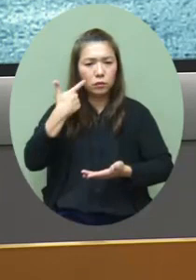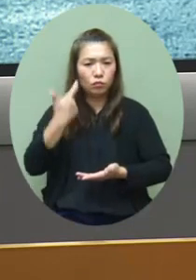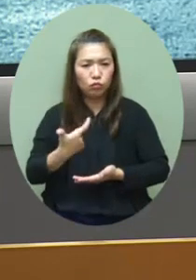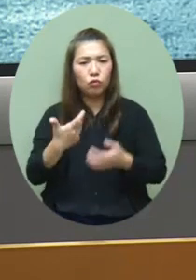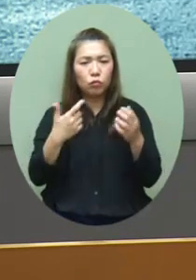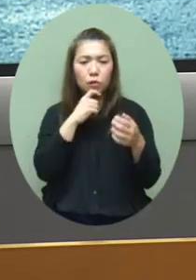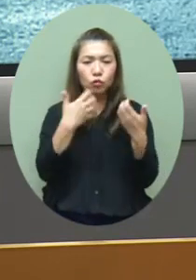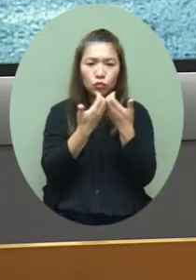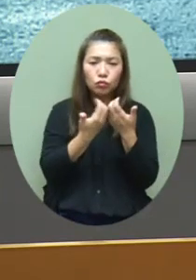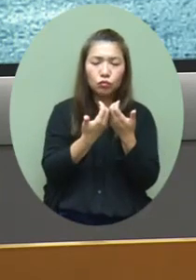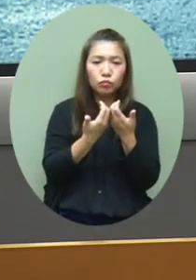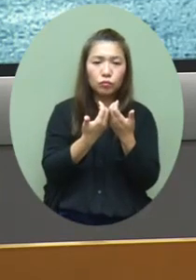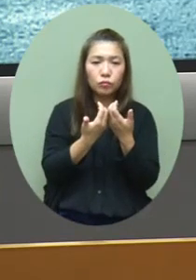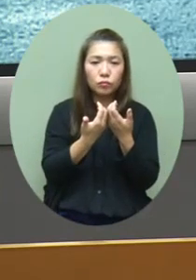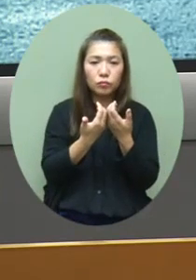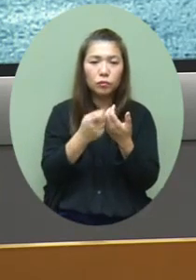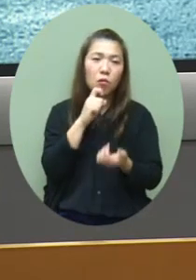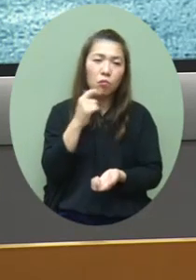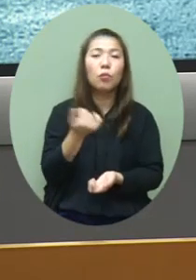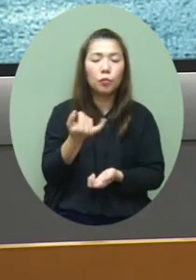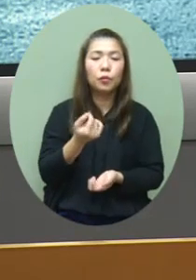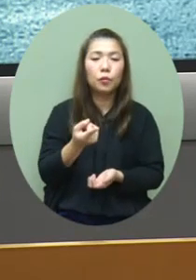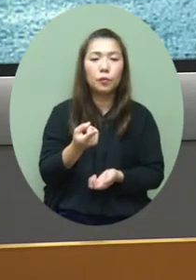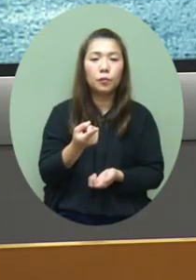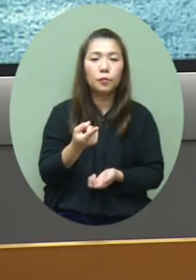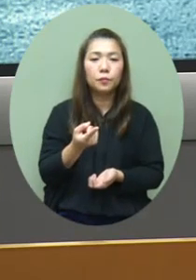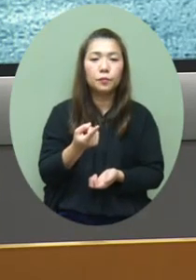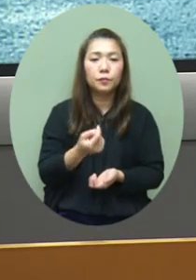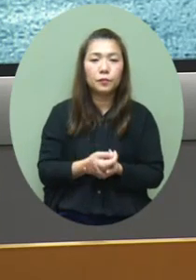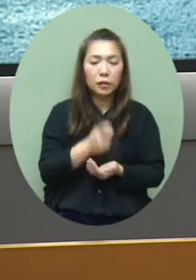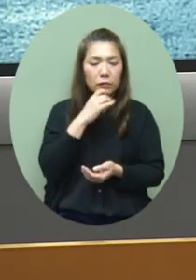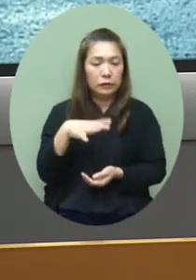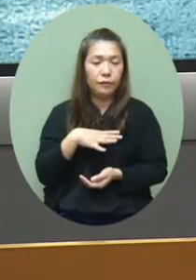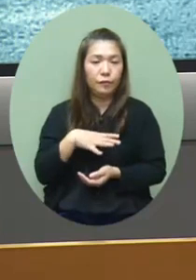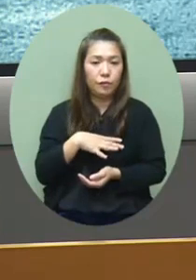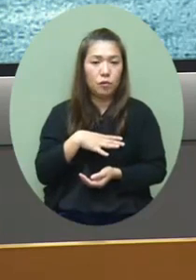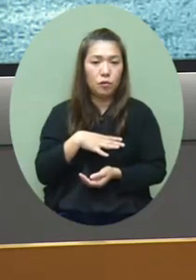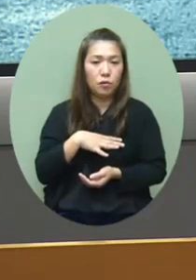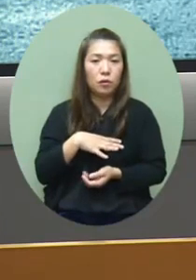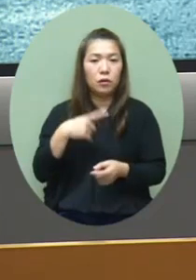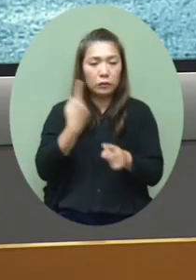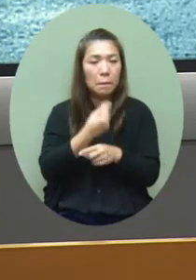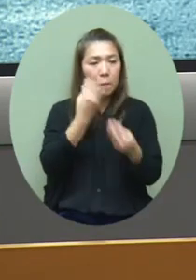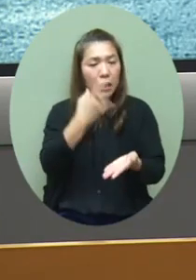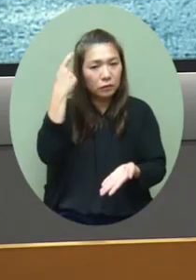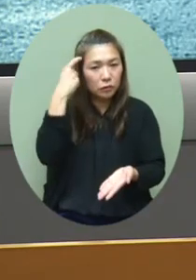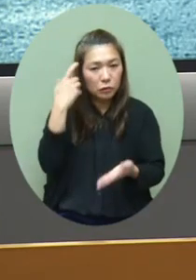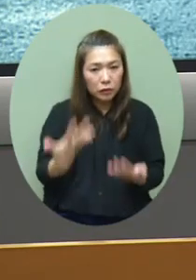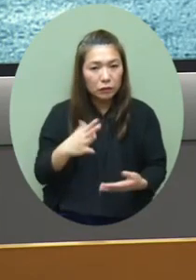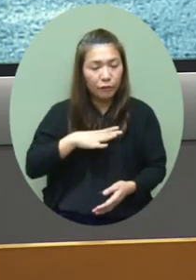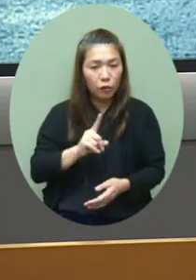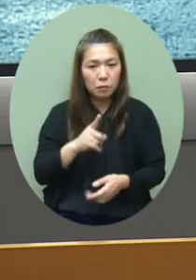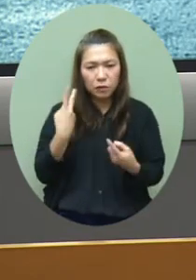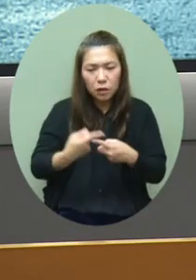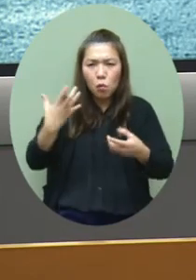indicator sometimes is quite dynamic will have the overall observation of the surface provision as well as the overall condition of